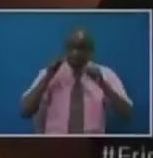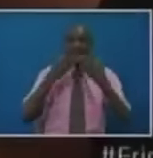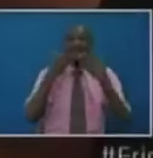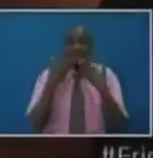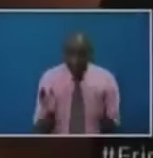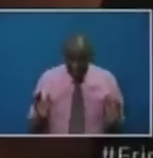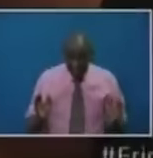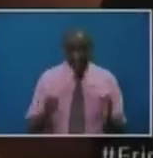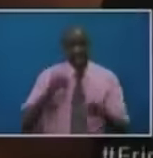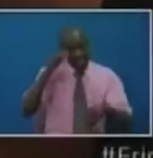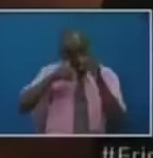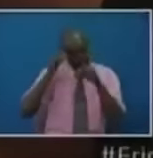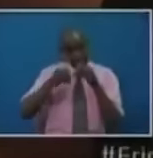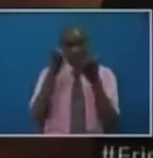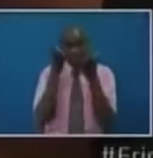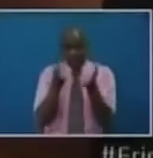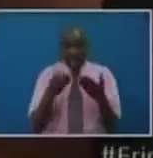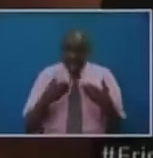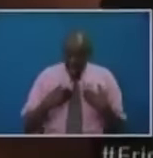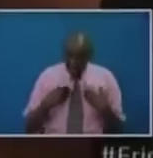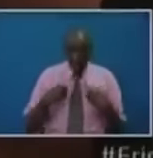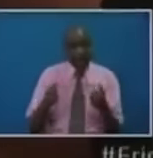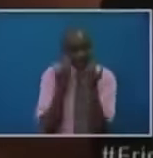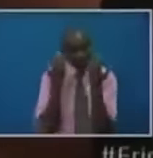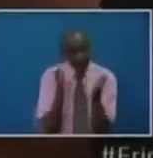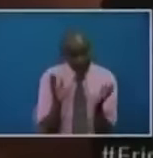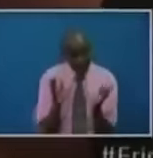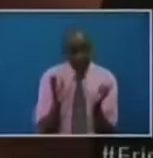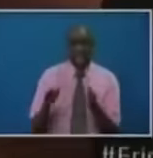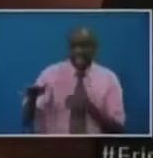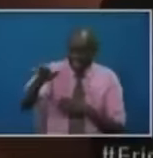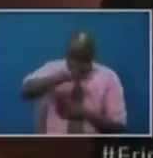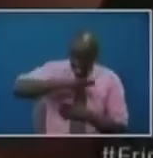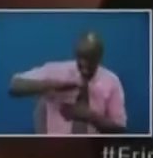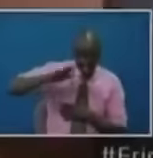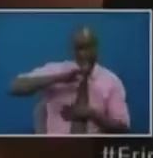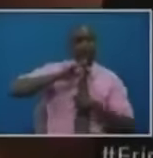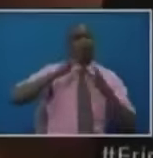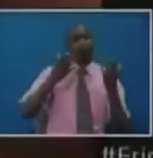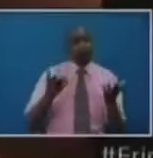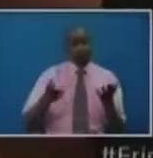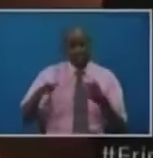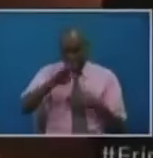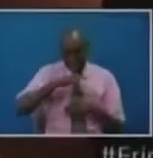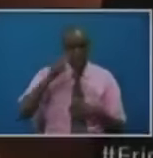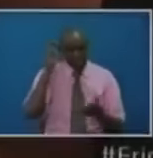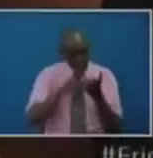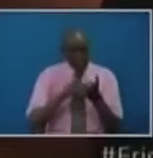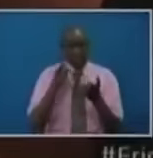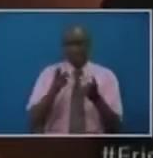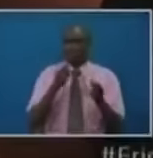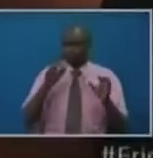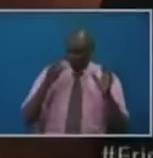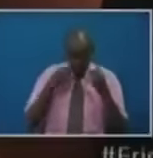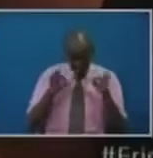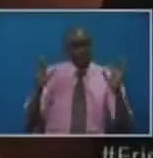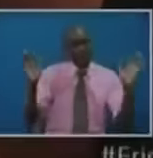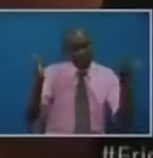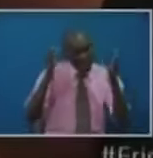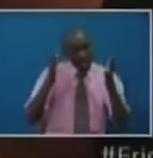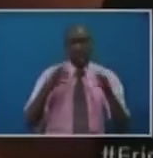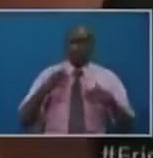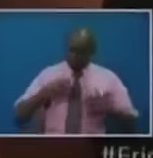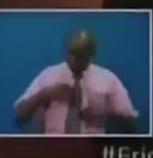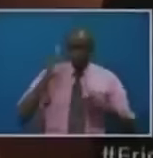reached and the elections have been taken place in an atmosphere which is recognized as being free and fair, people